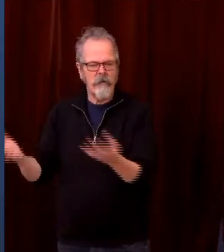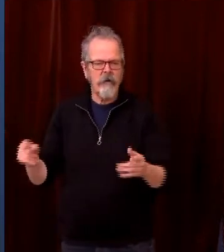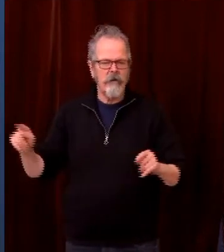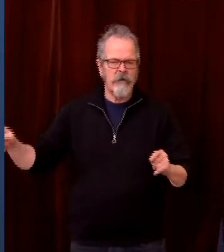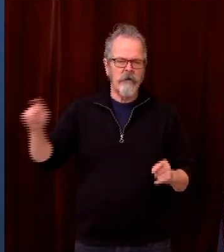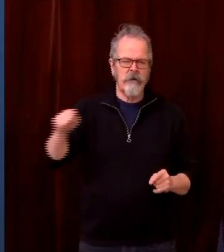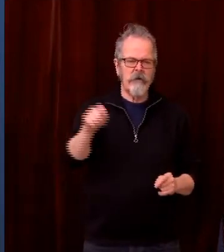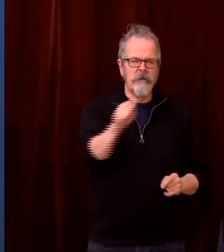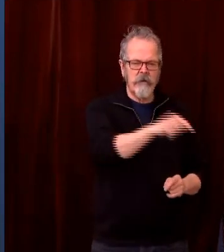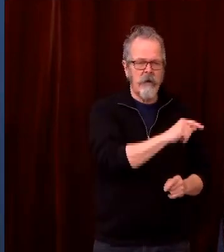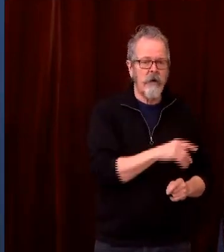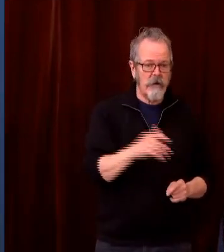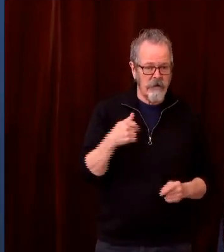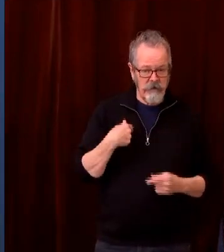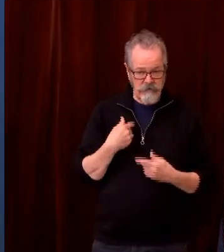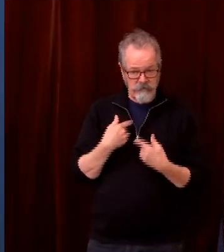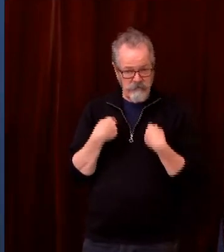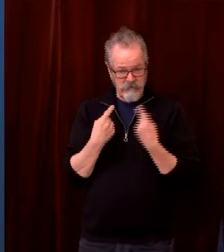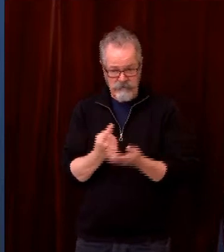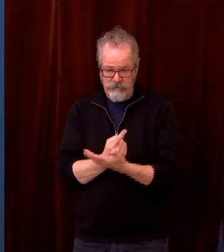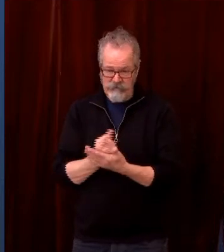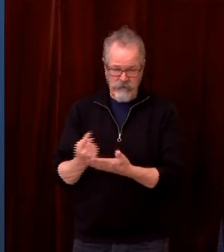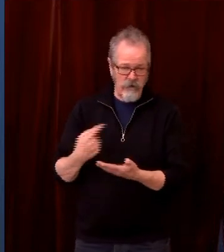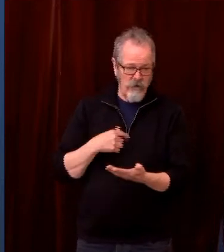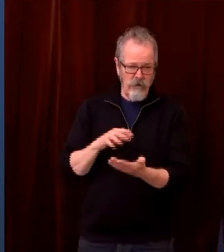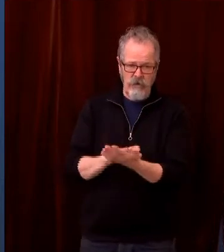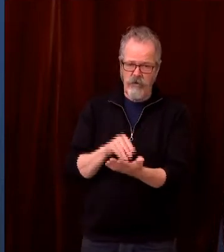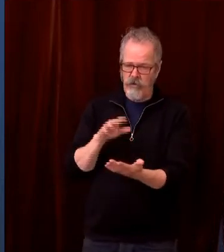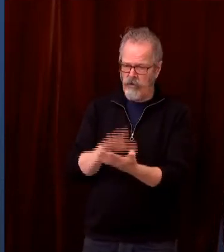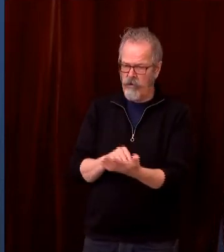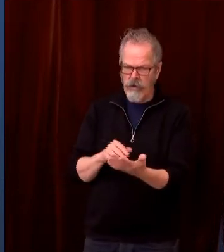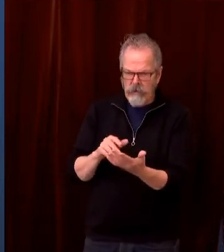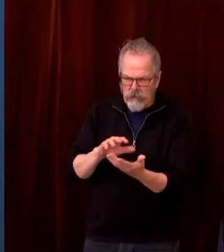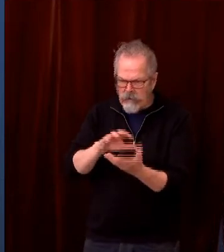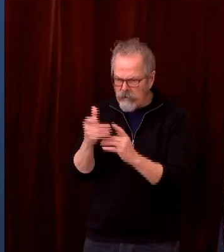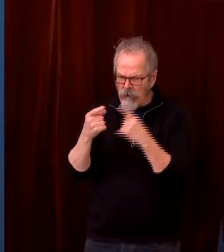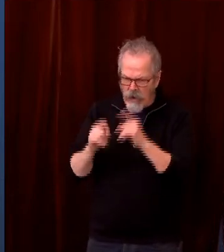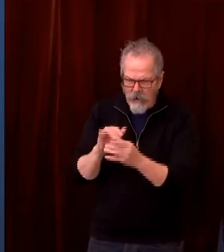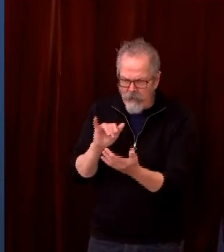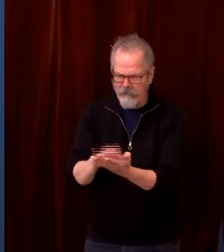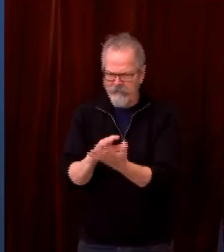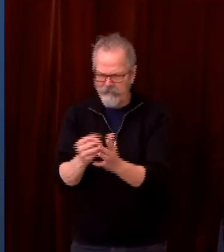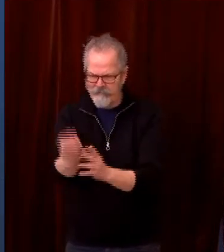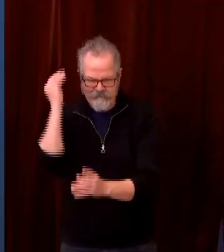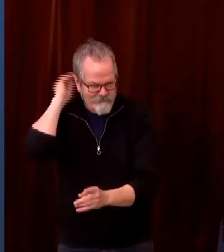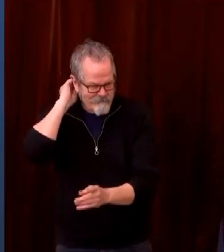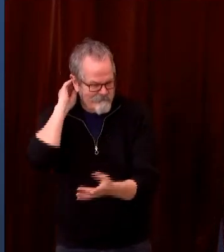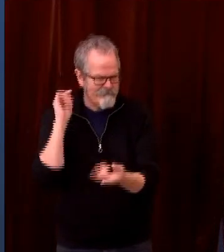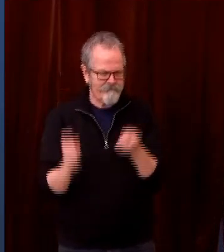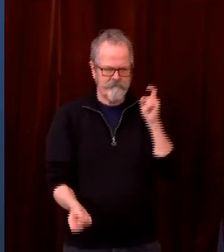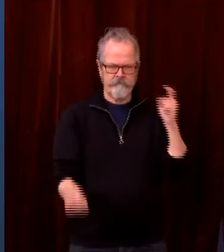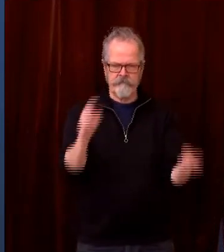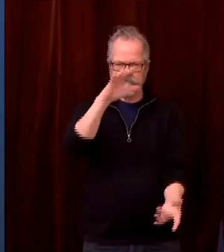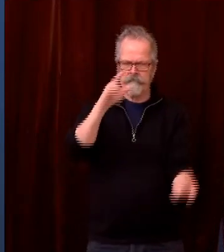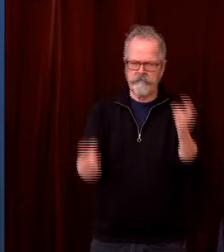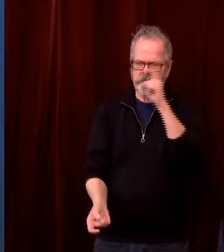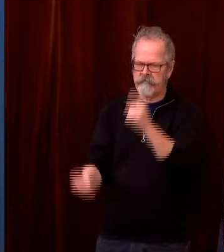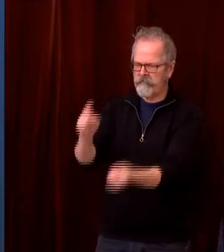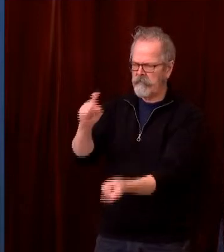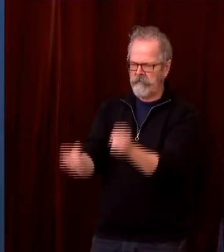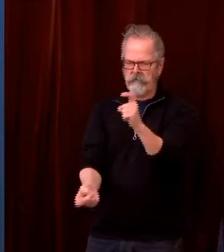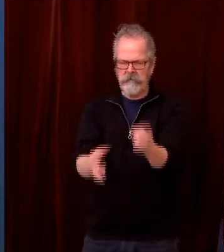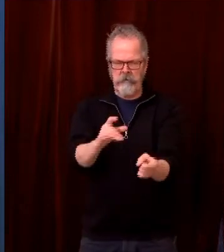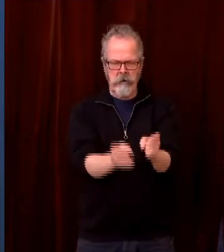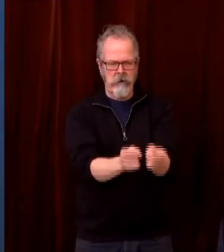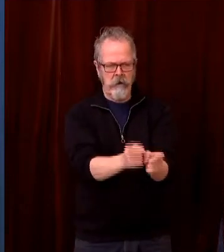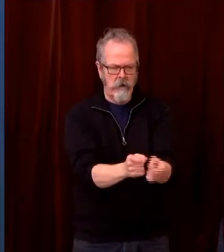throughput and enough volume to maximize the amount of people we could vaccinate in those sites and ensure that we were using